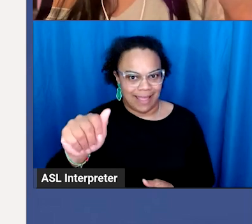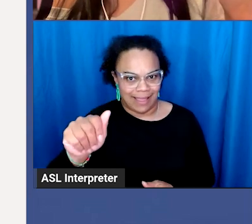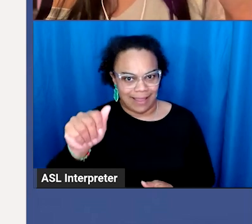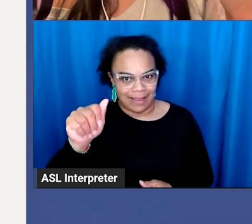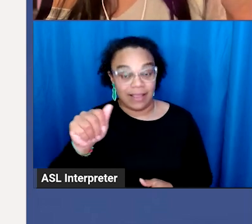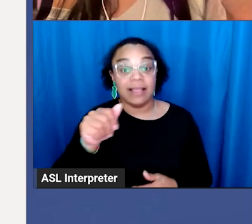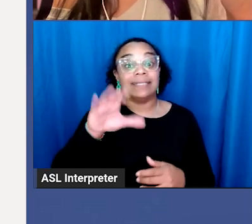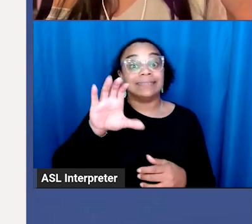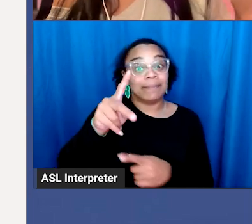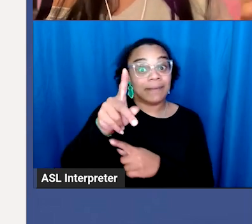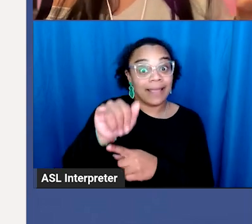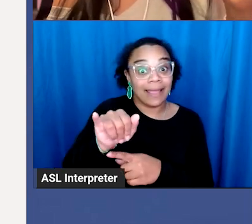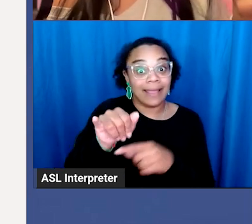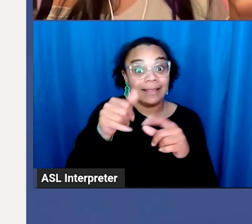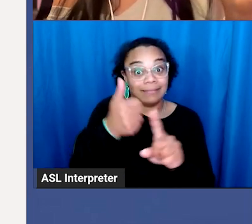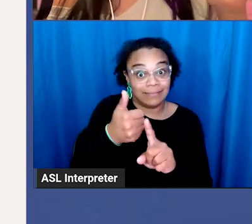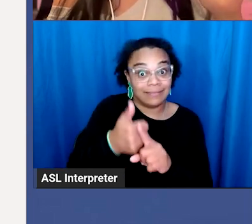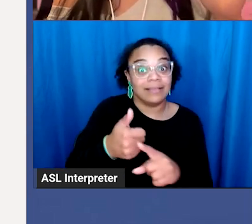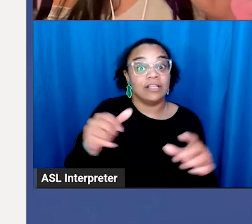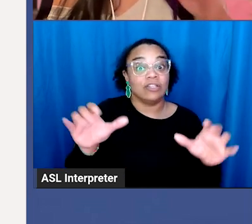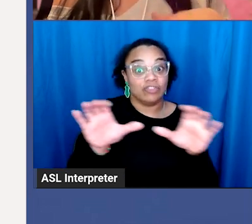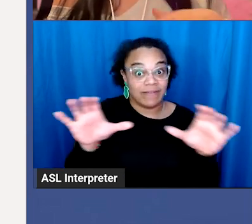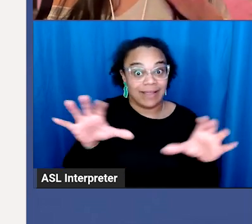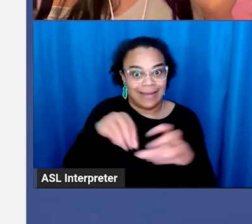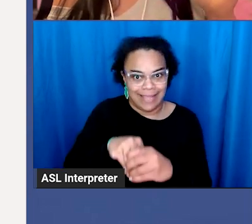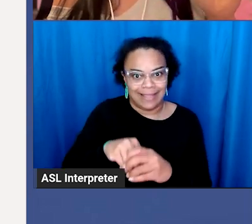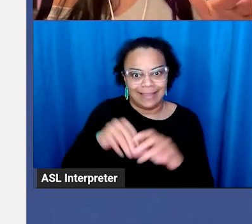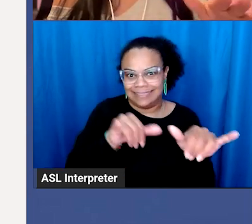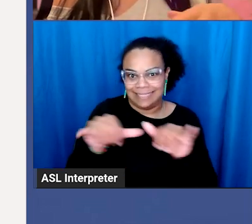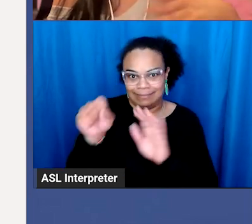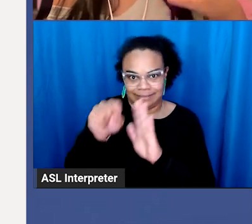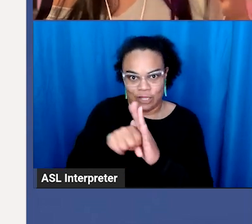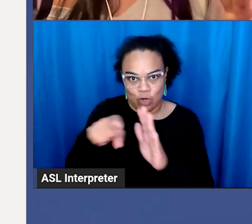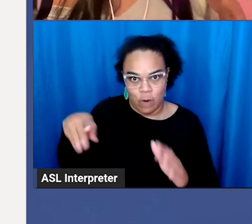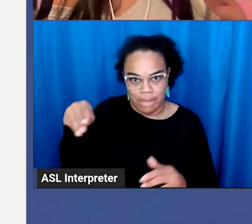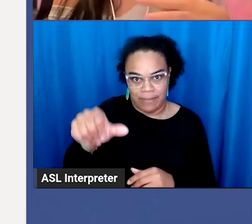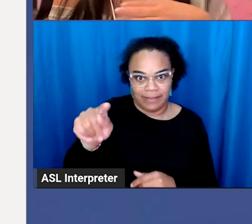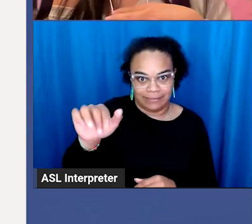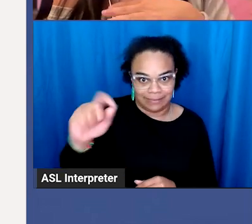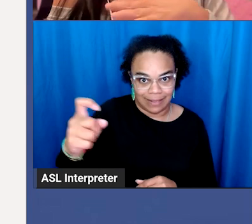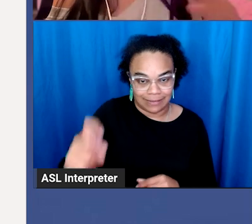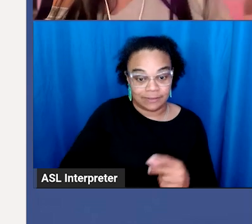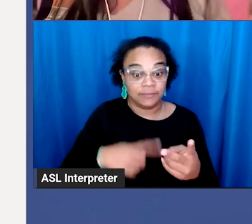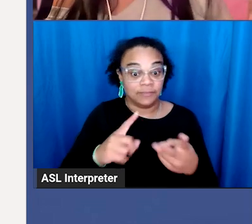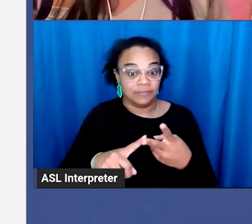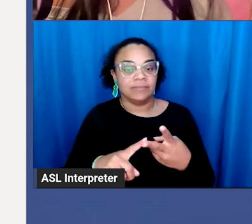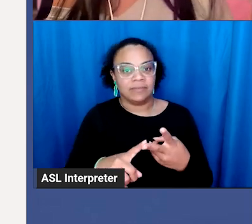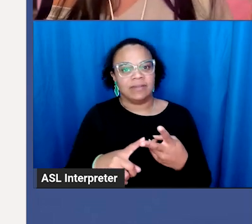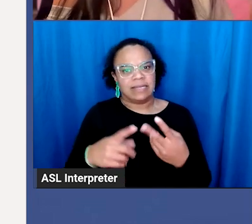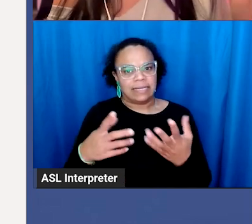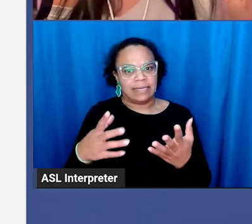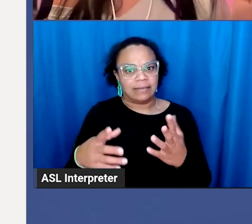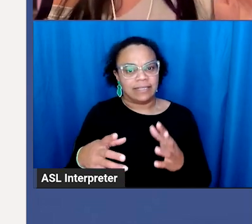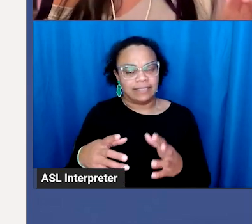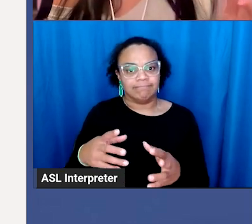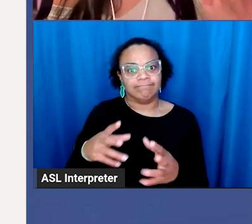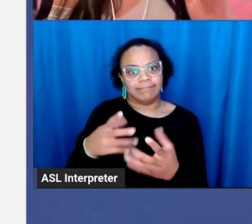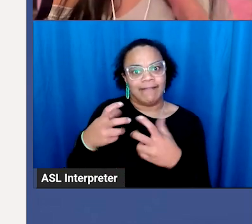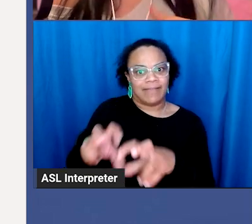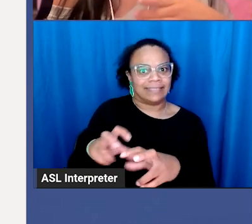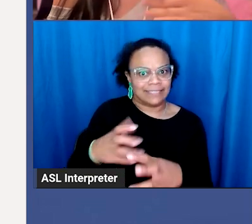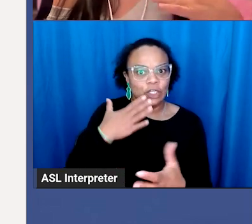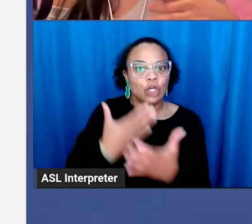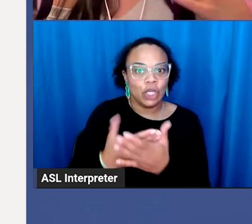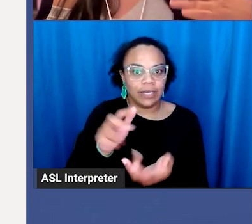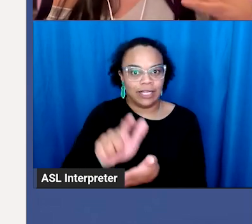paying your taxes. And you also want to invest in a good attorney. When I say attorney, depending on what